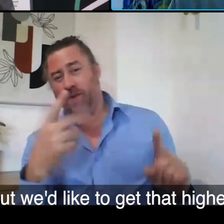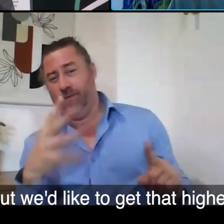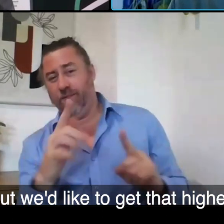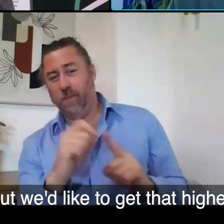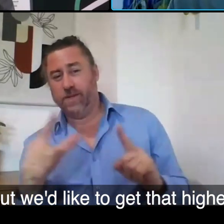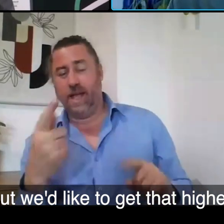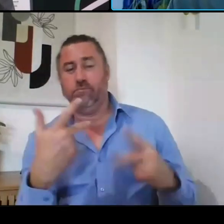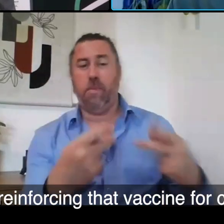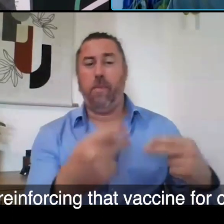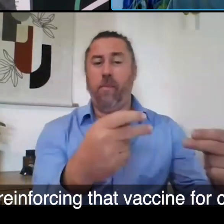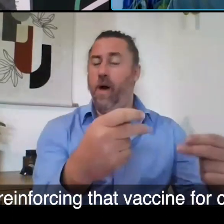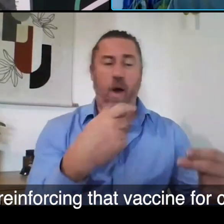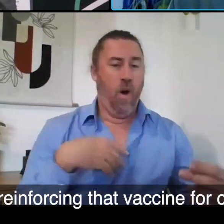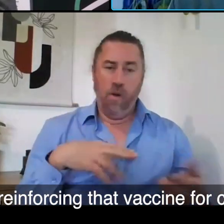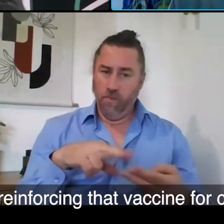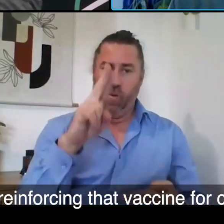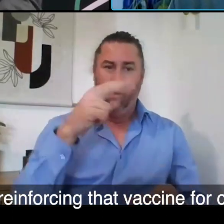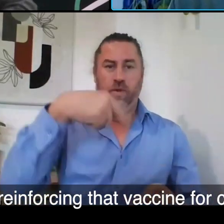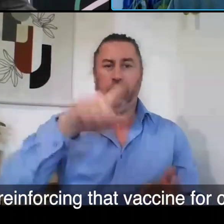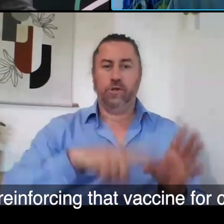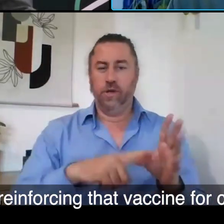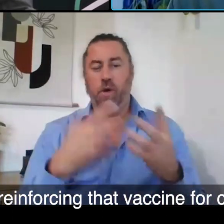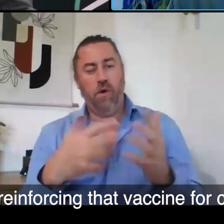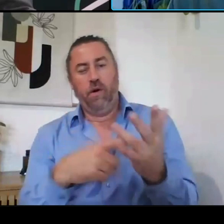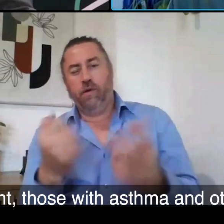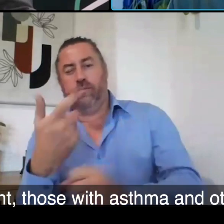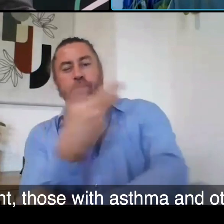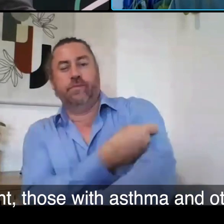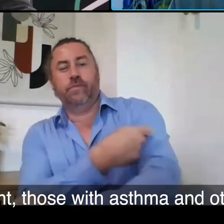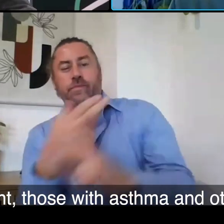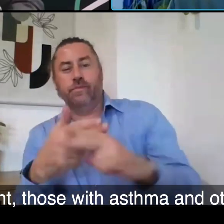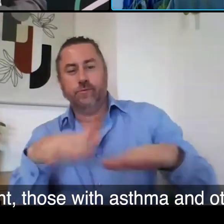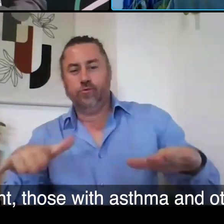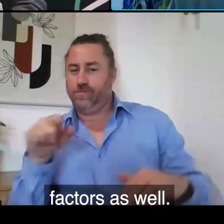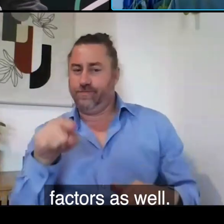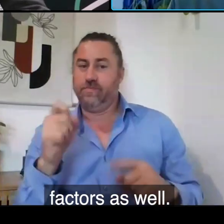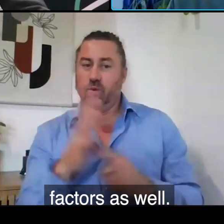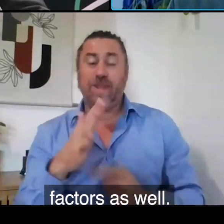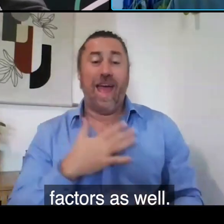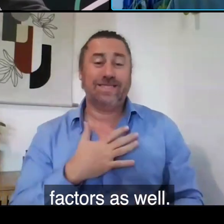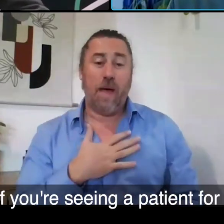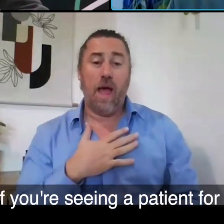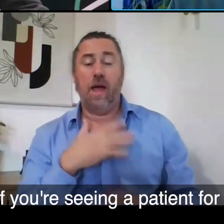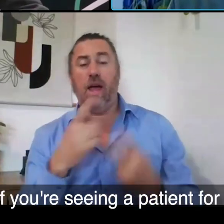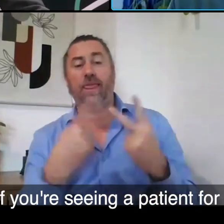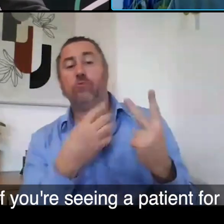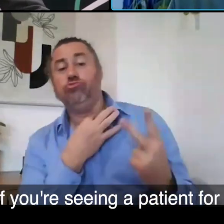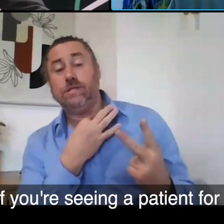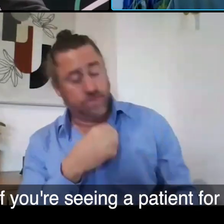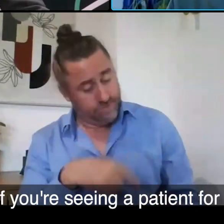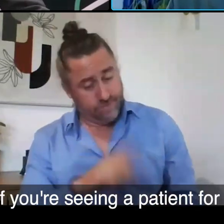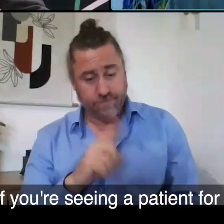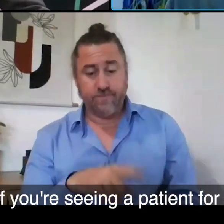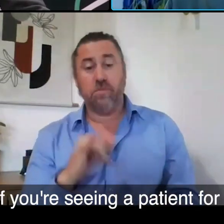that higher this year. So really reinforcing that vaccine for children is important, those with asthma and other risk factors as well. So I think if you're seeing a patient